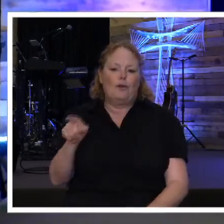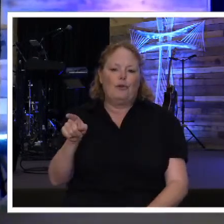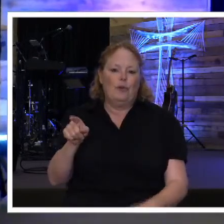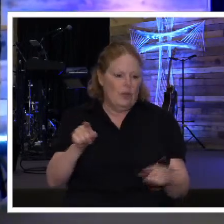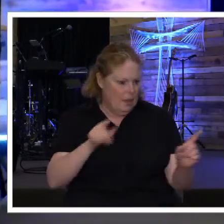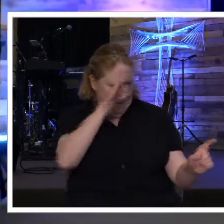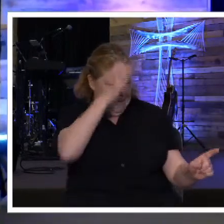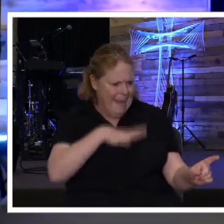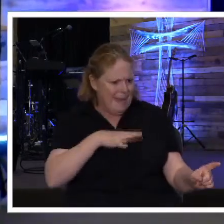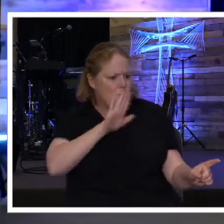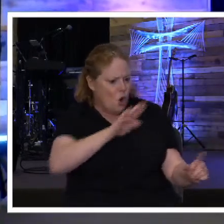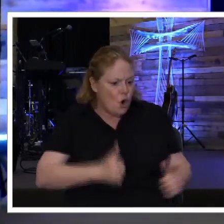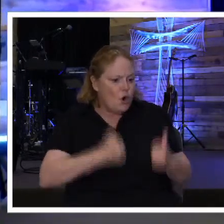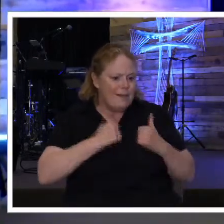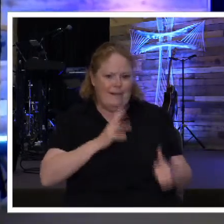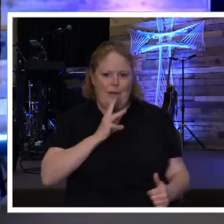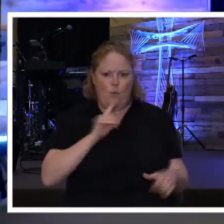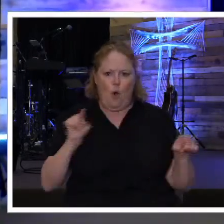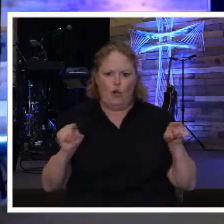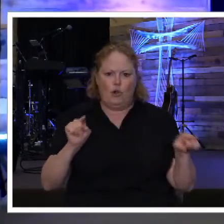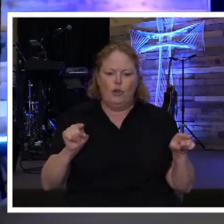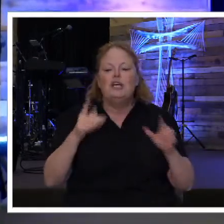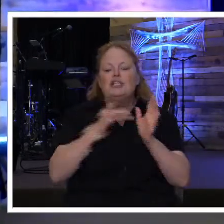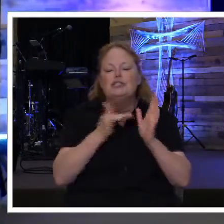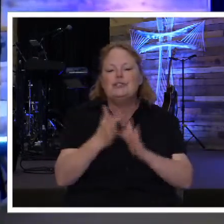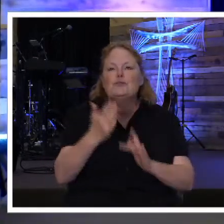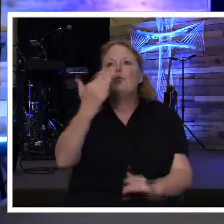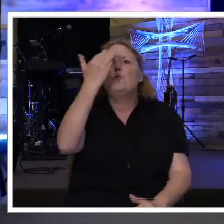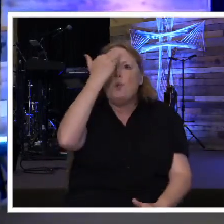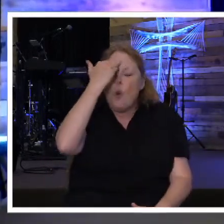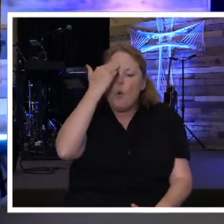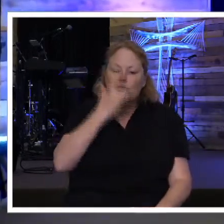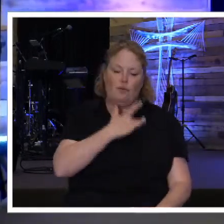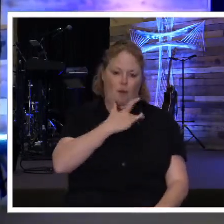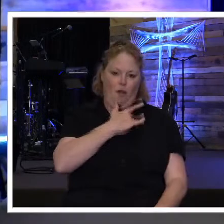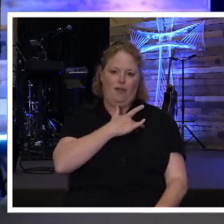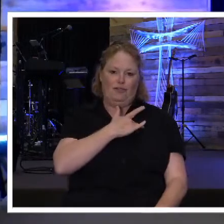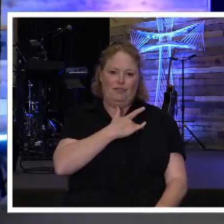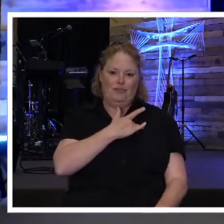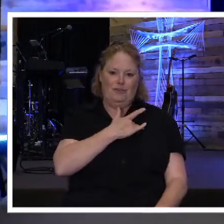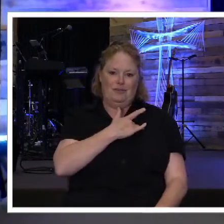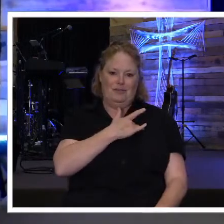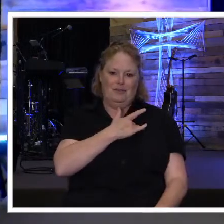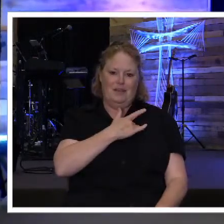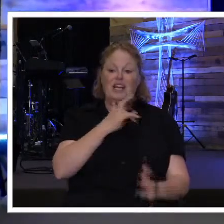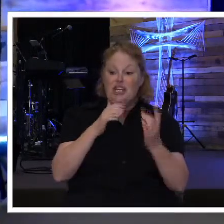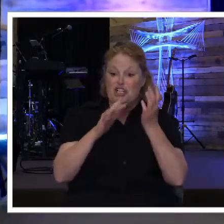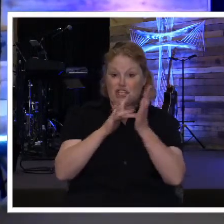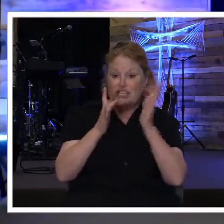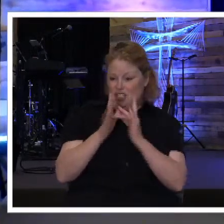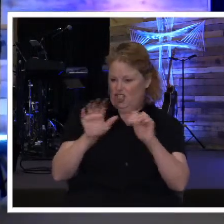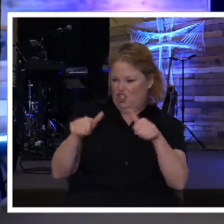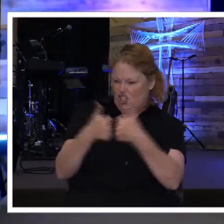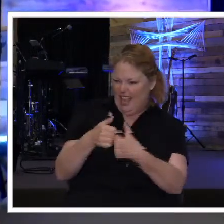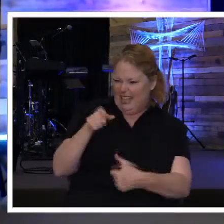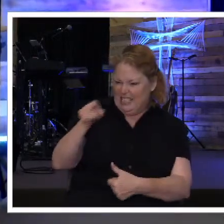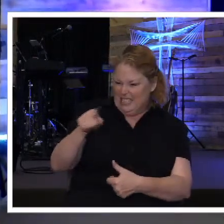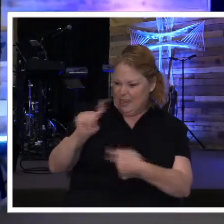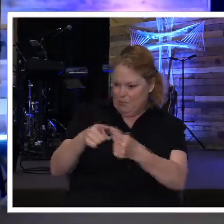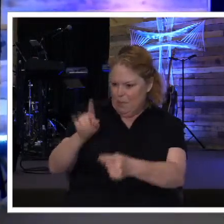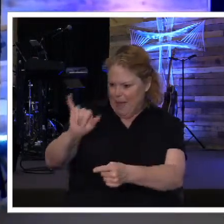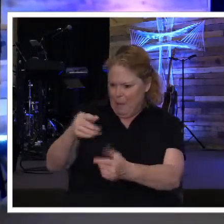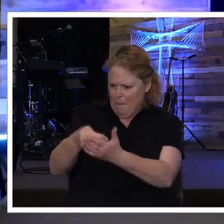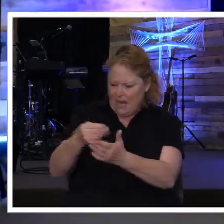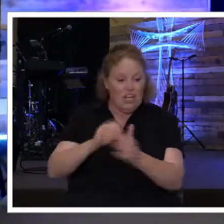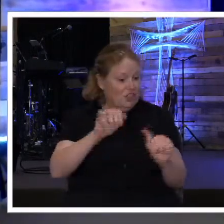So Jesus challenges his support system of money. And the rich young ruler was standing there listening to